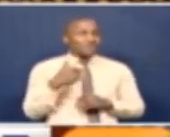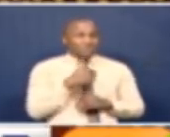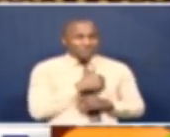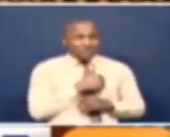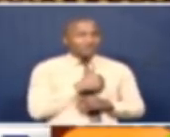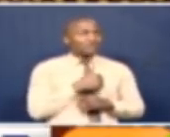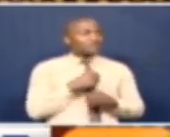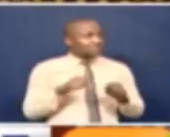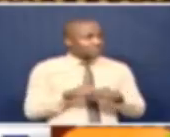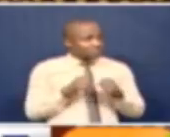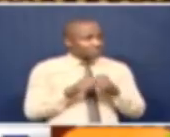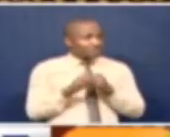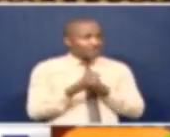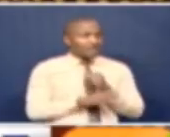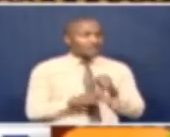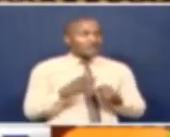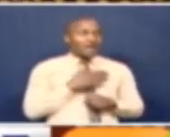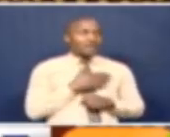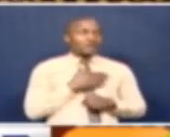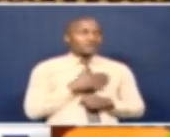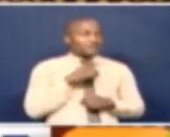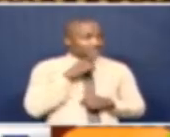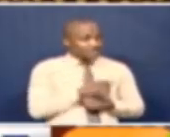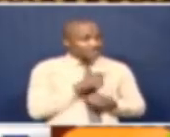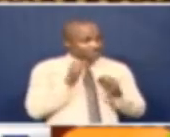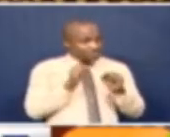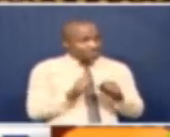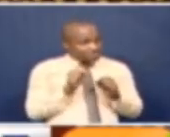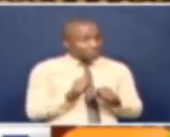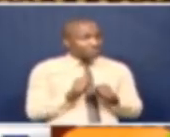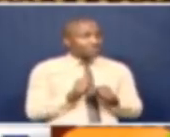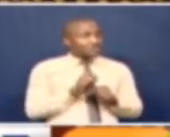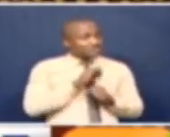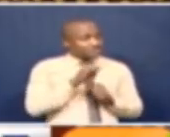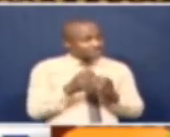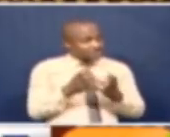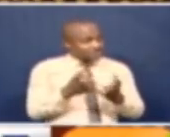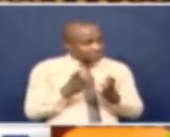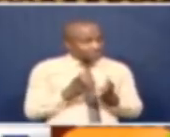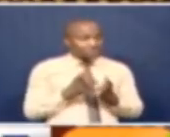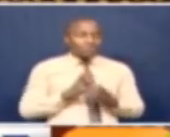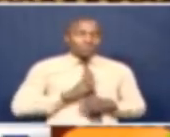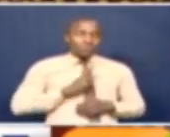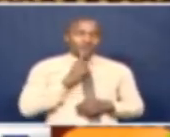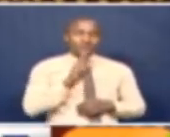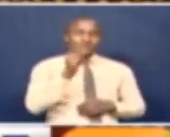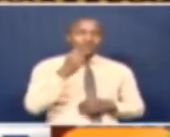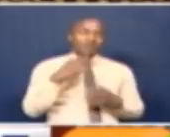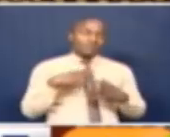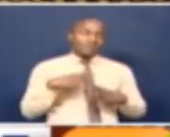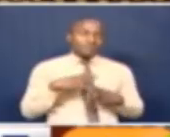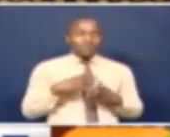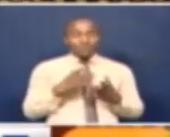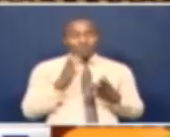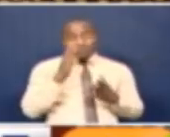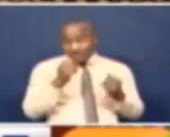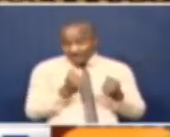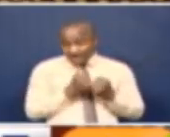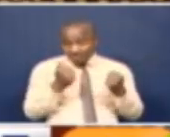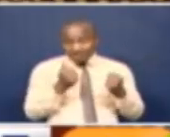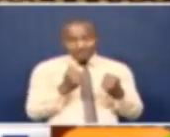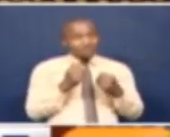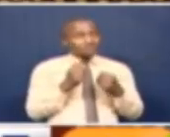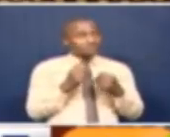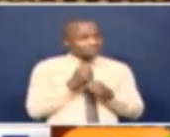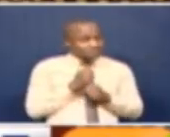of damage. So these things are very possible. It just requires the grit and the will of the Kenyan people. It is going to happen. I'm very confident